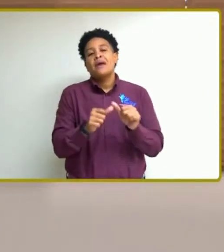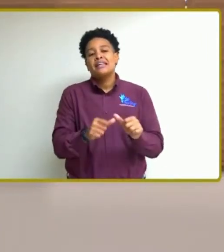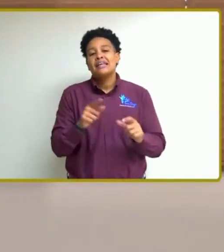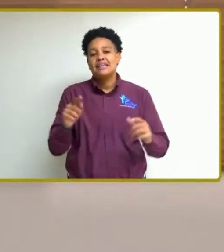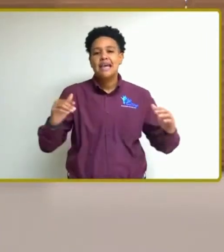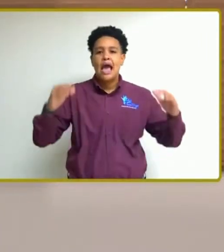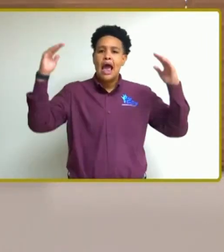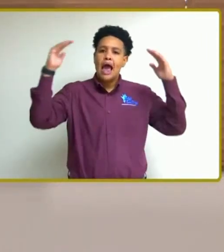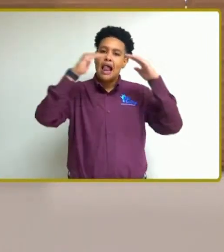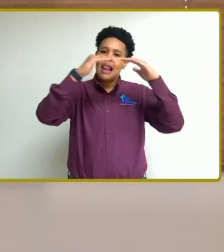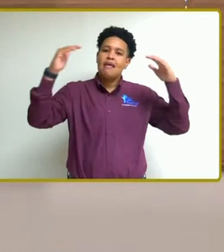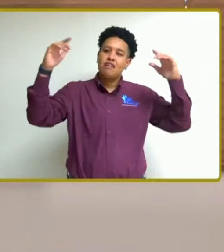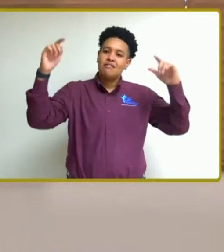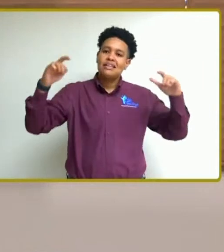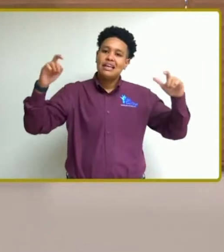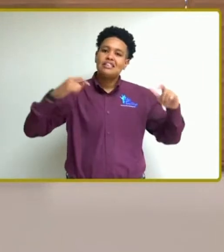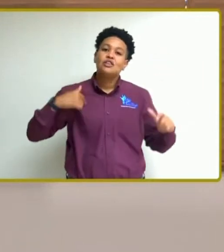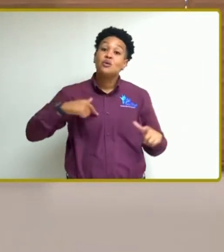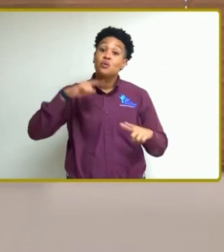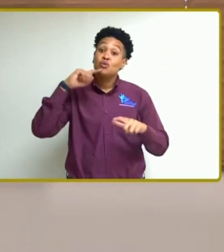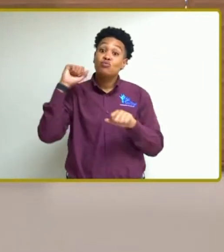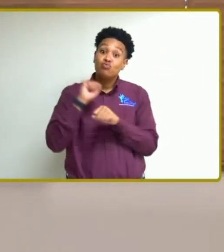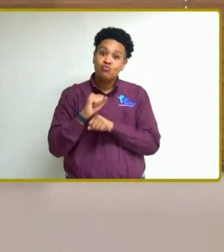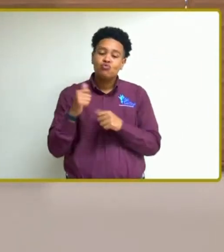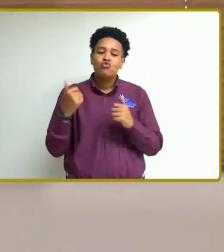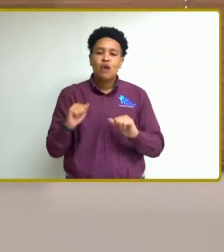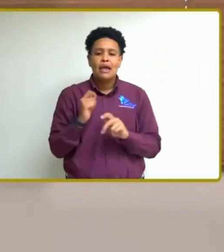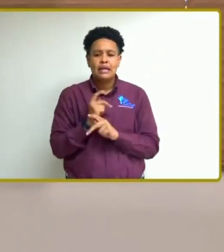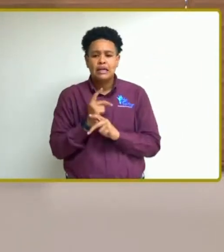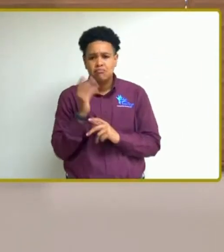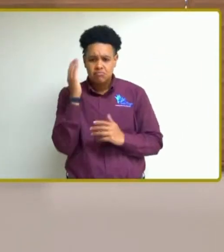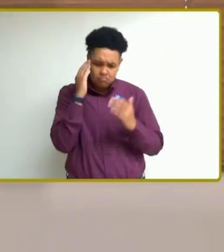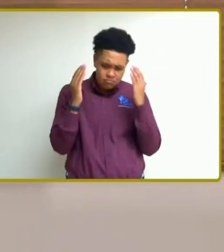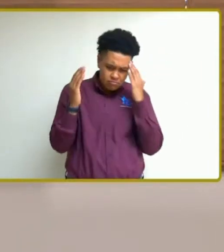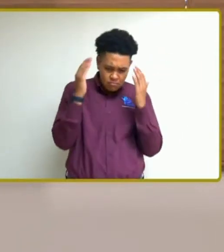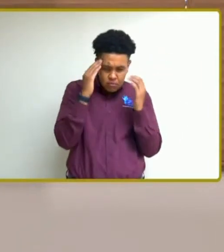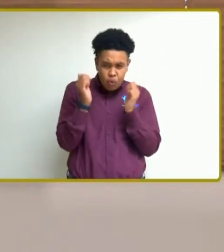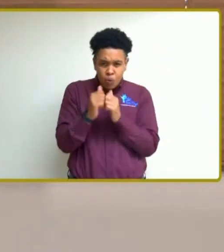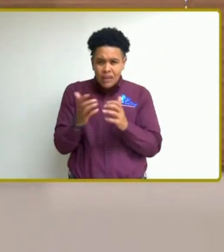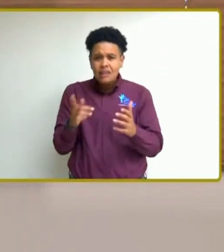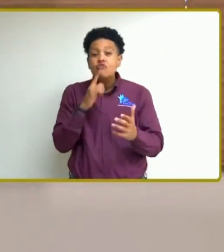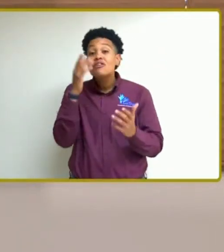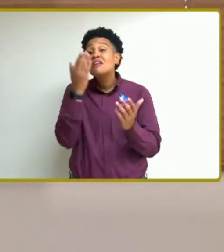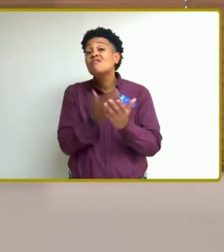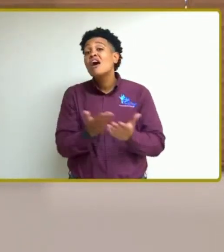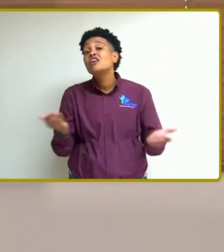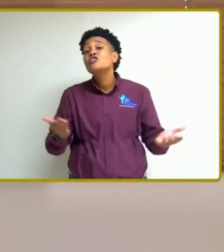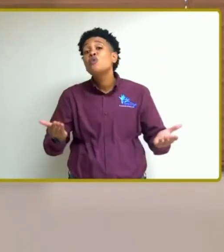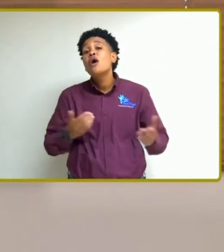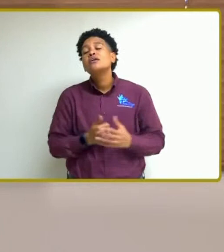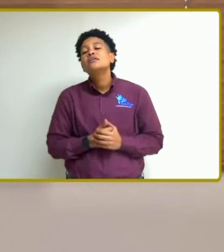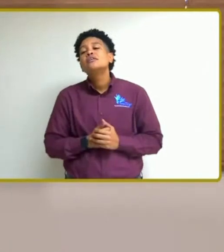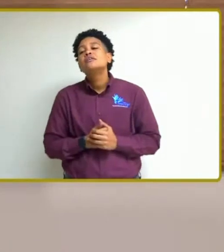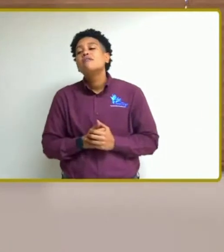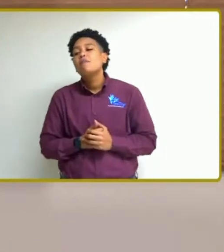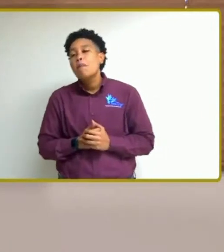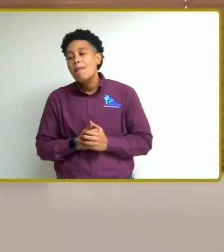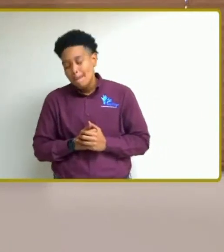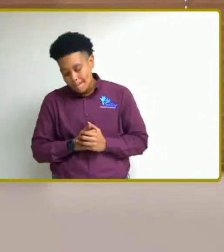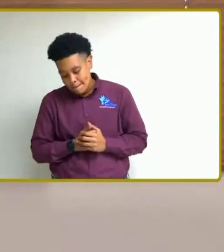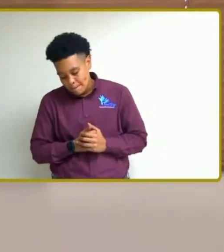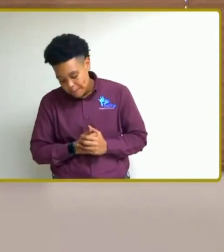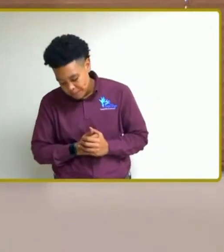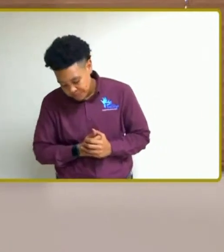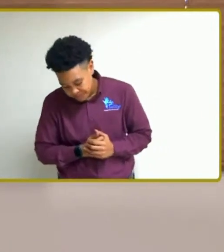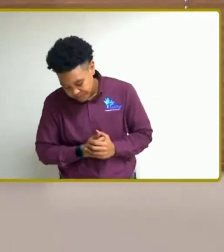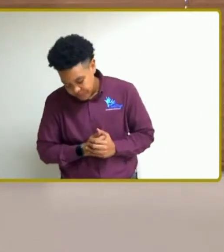high level of testing that we are trying to keep up with. And the fact is that in terms of